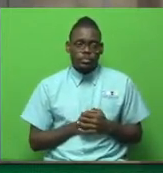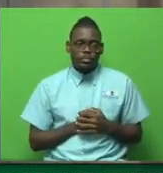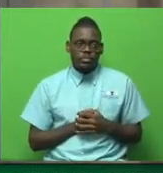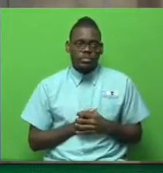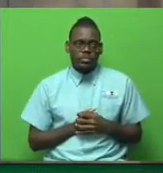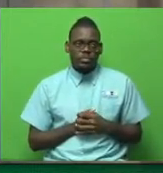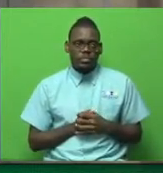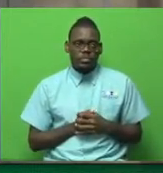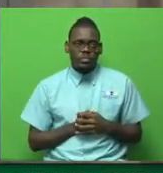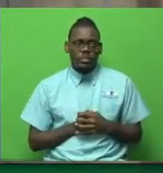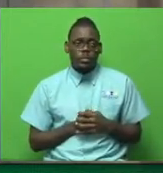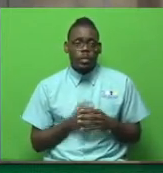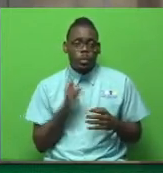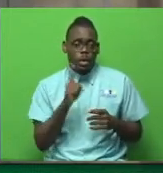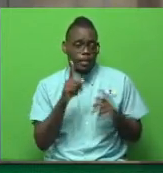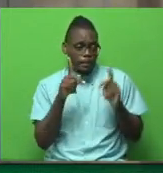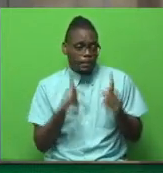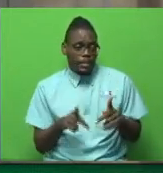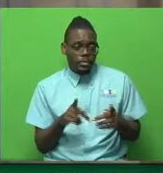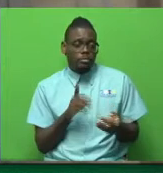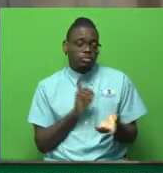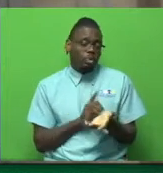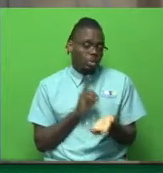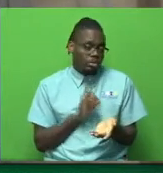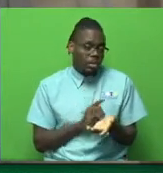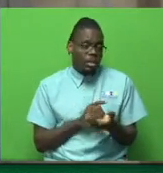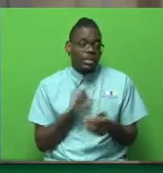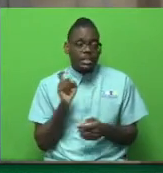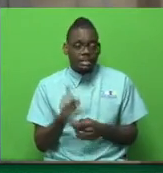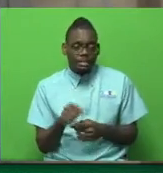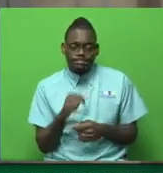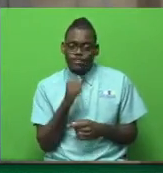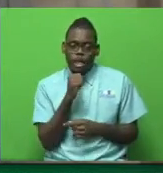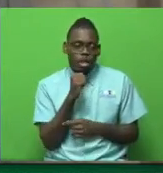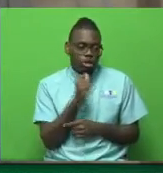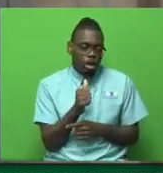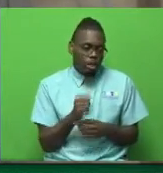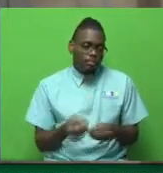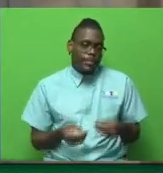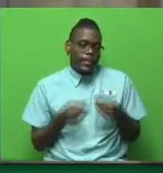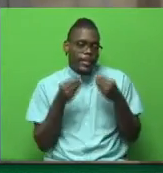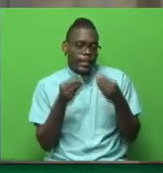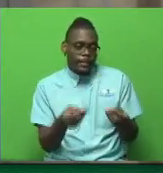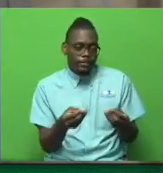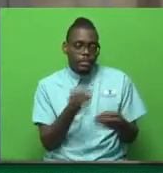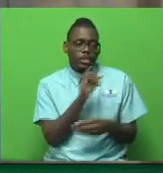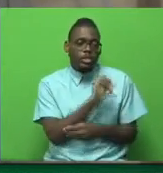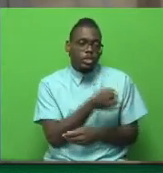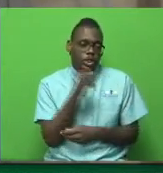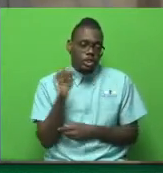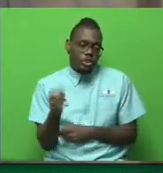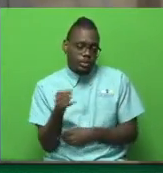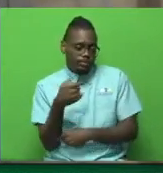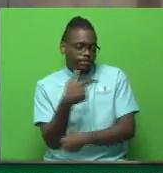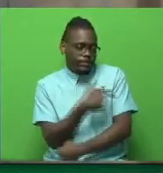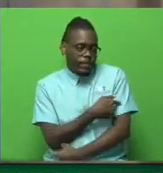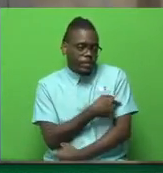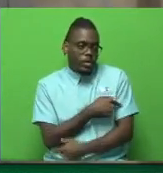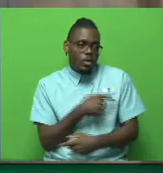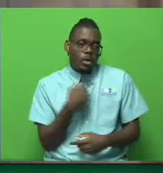doctor to prescribe That vaccine in the United States if another one was available so so